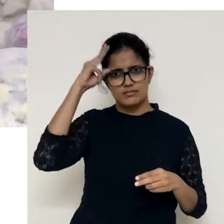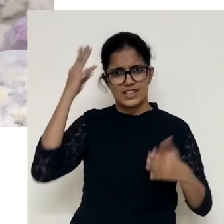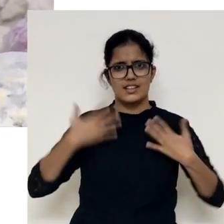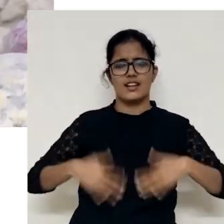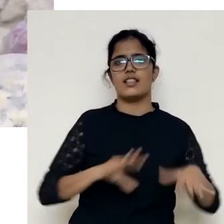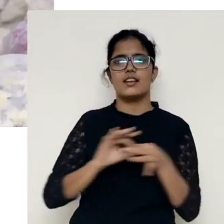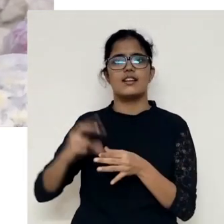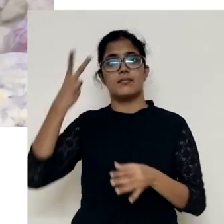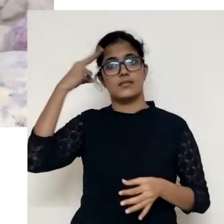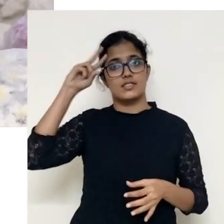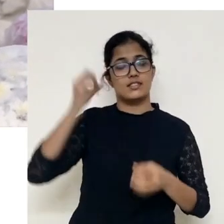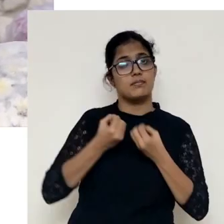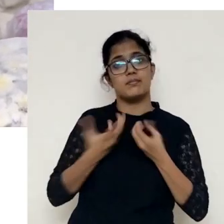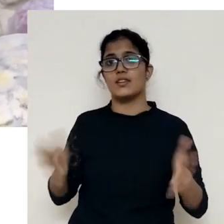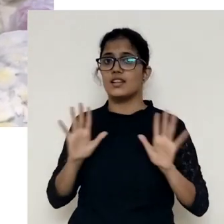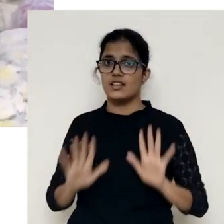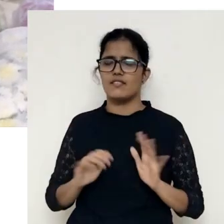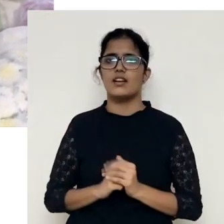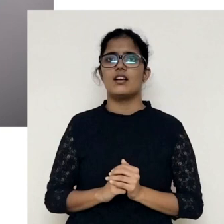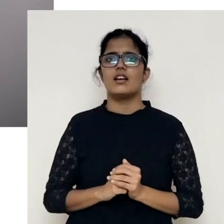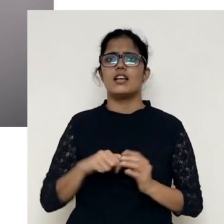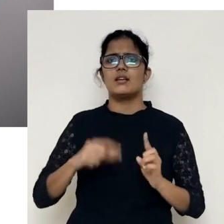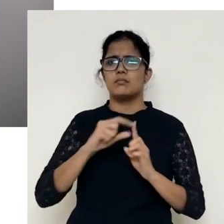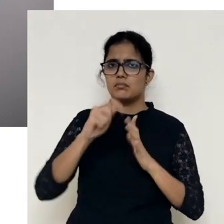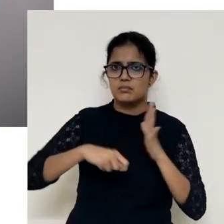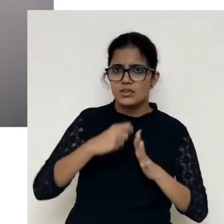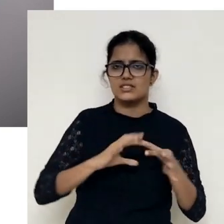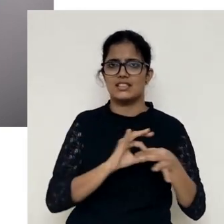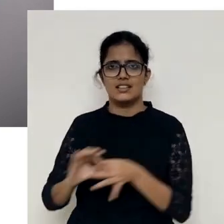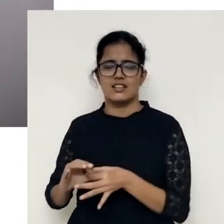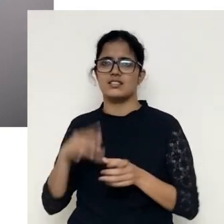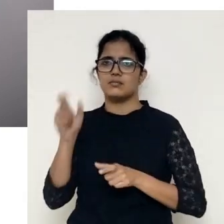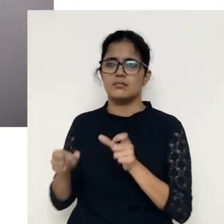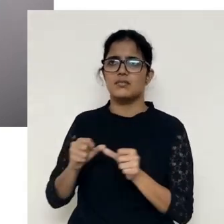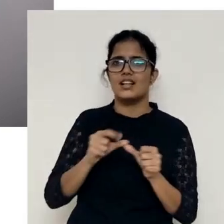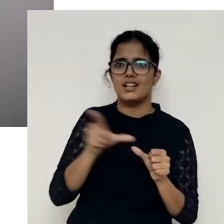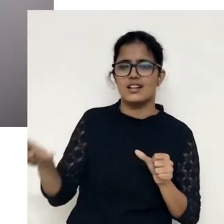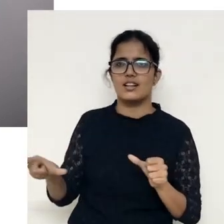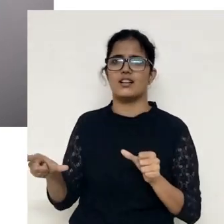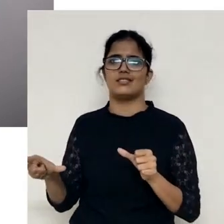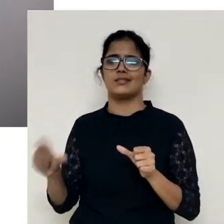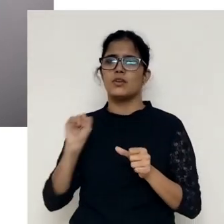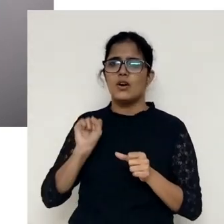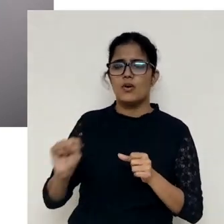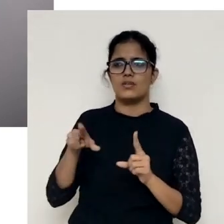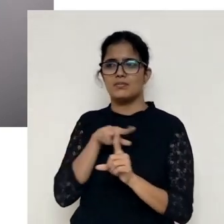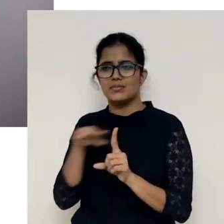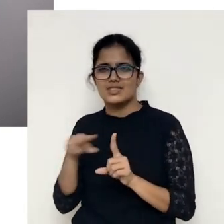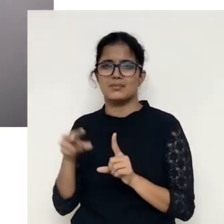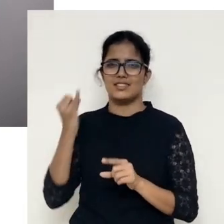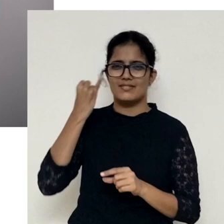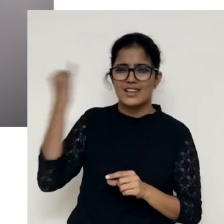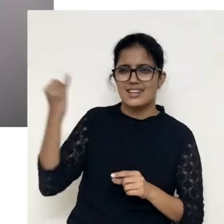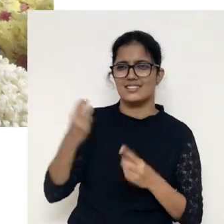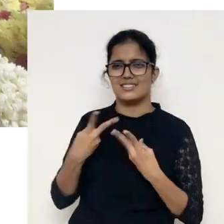With this project, I'm hoping to address and at the same time try and create these safe spaces where